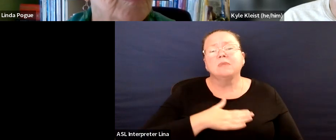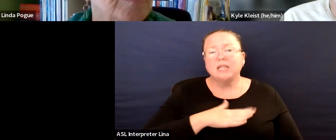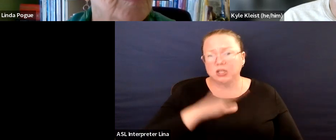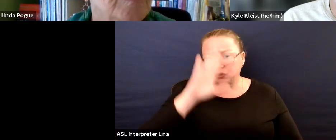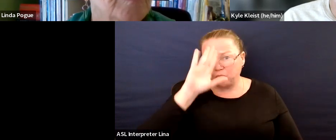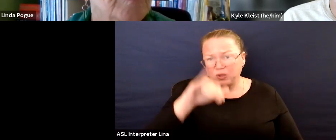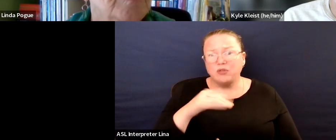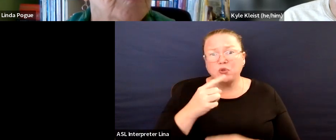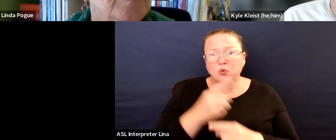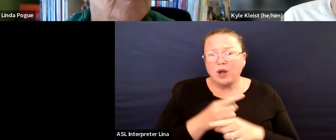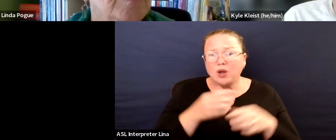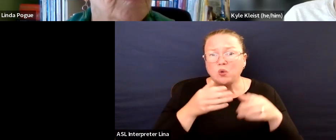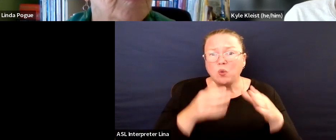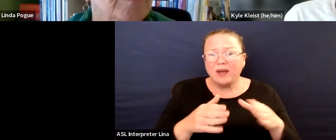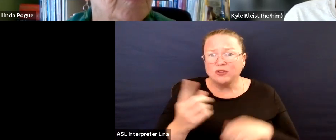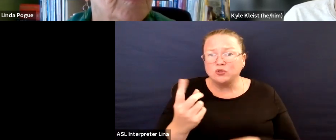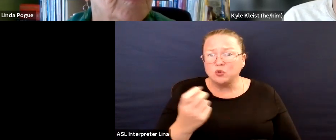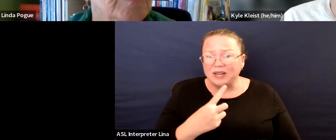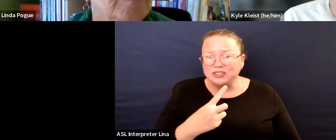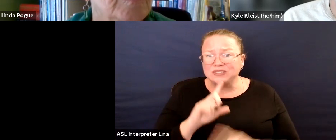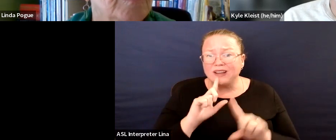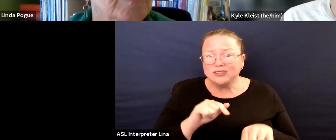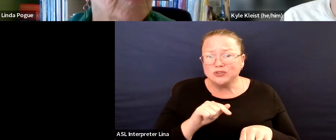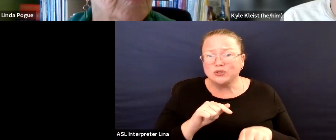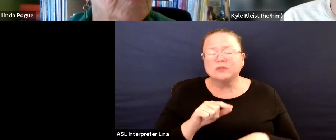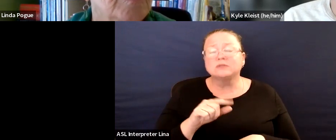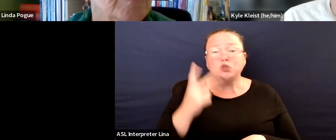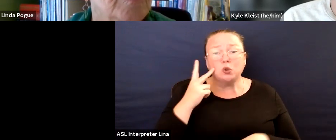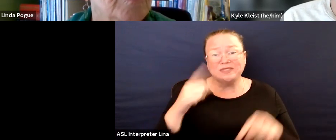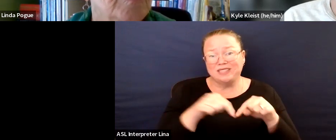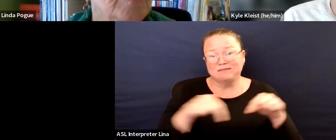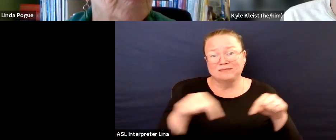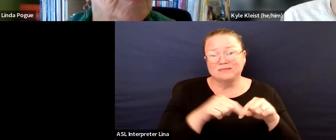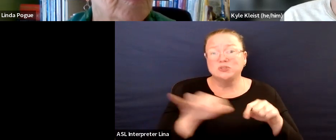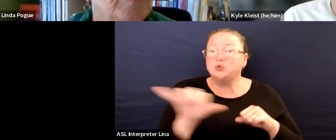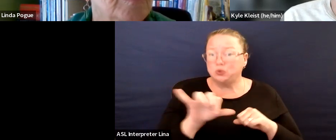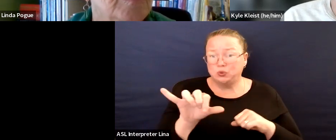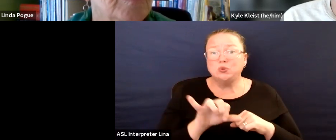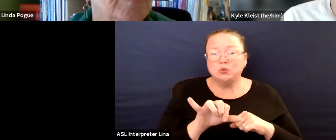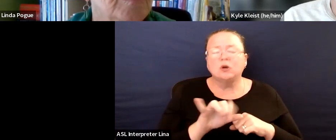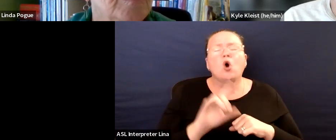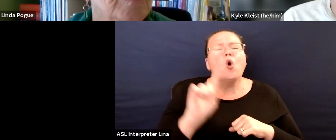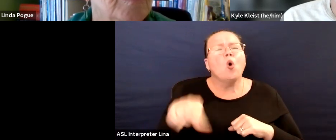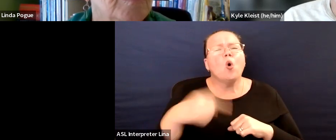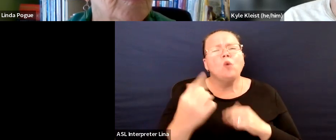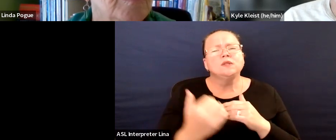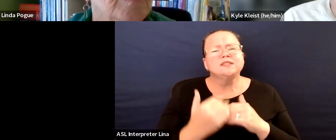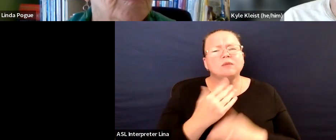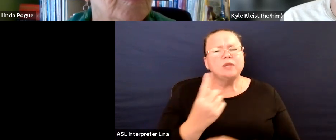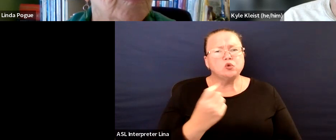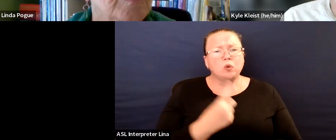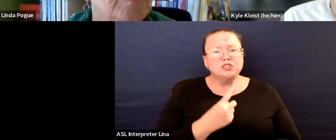correct question and answer box is on the menu bar. Please only submit questions